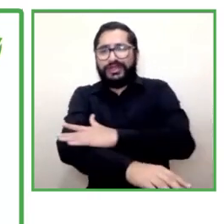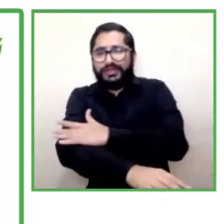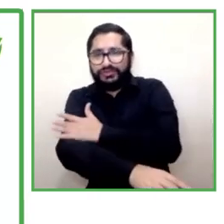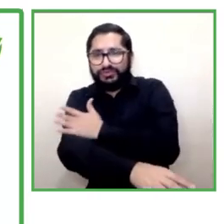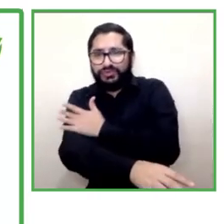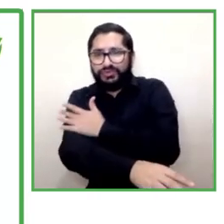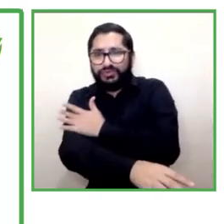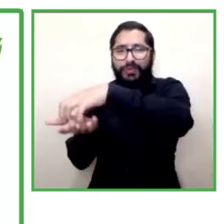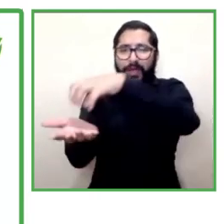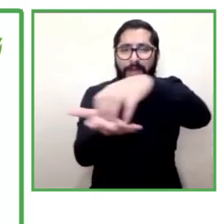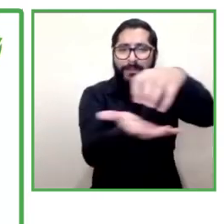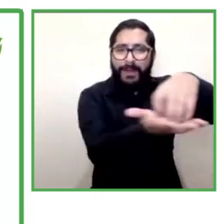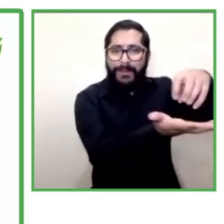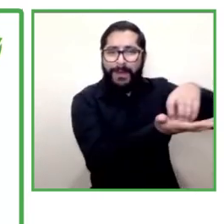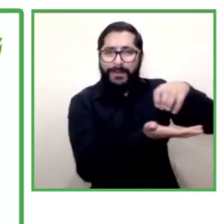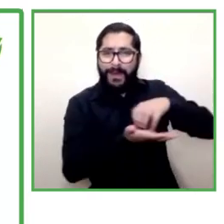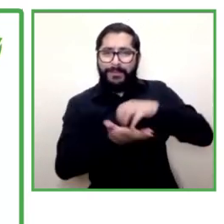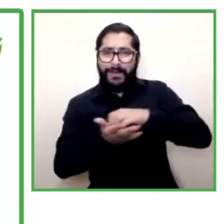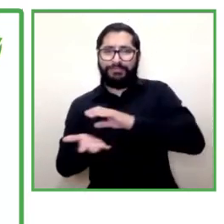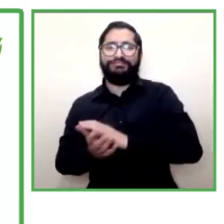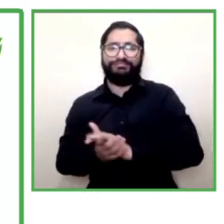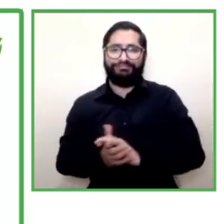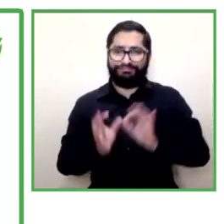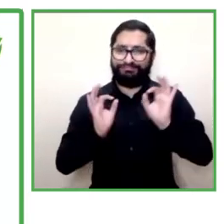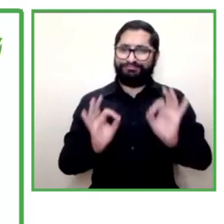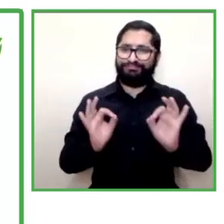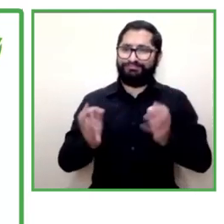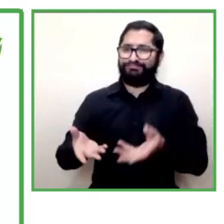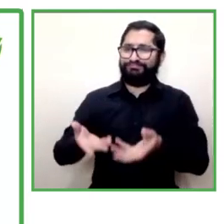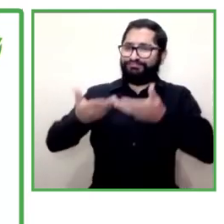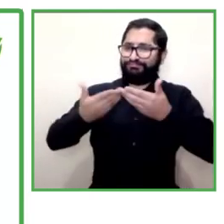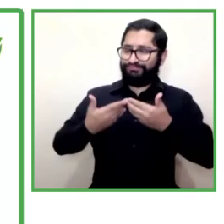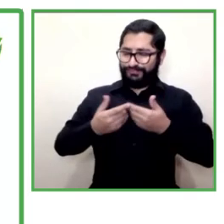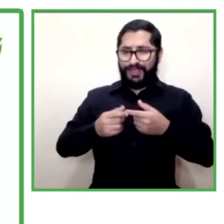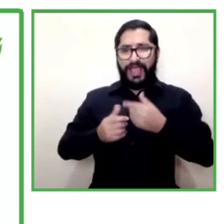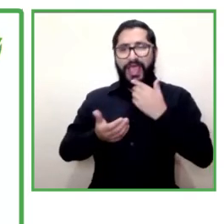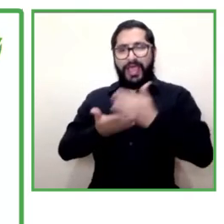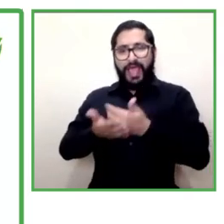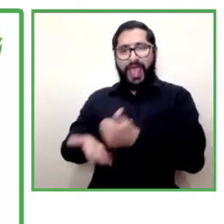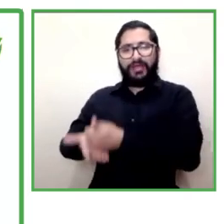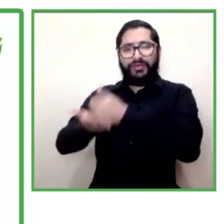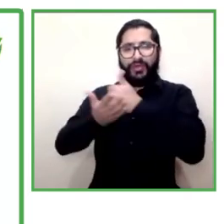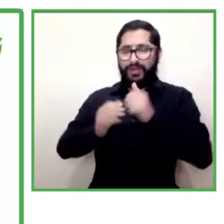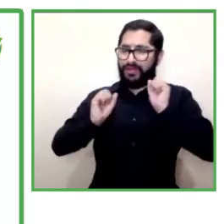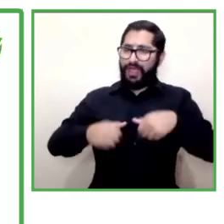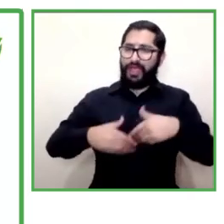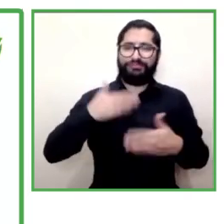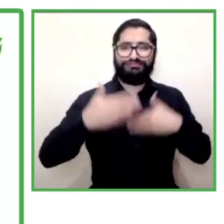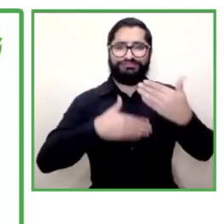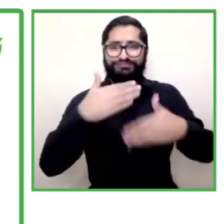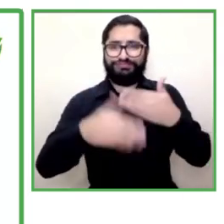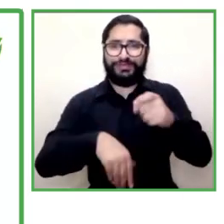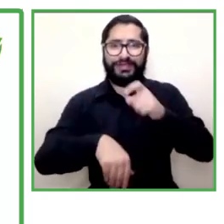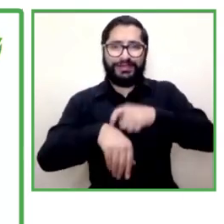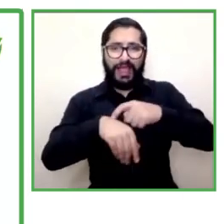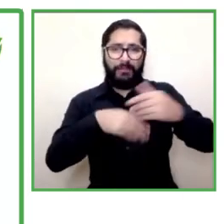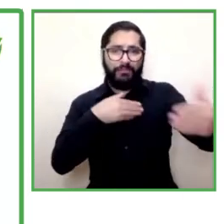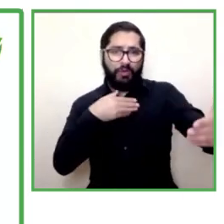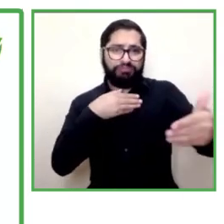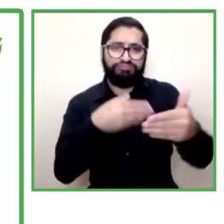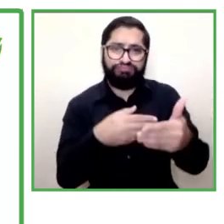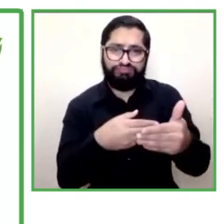In long term, we plan to add augmented reality for obstacle detection, and will include outdoor support